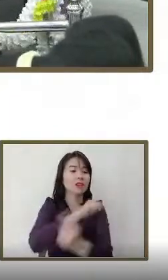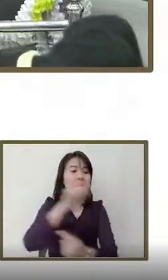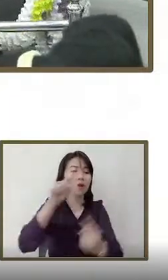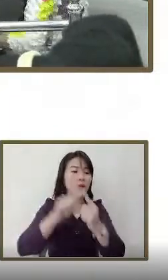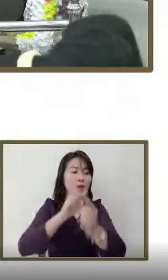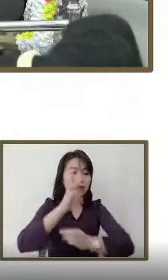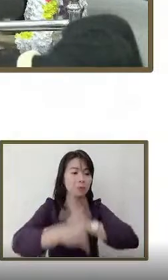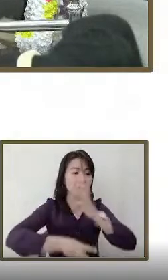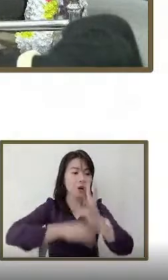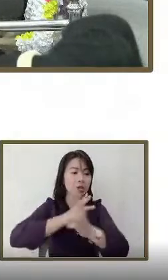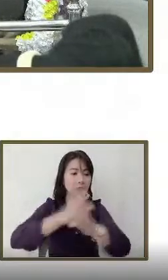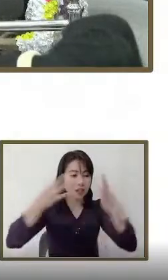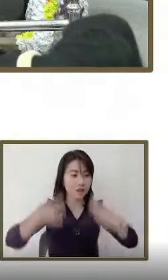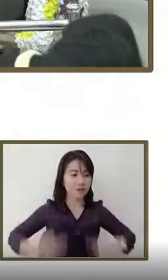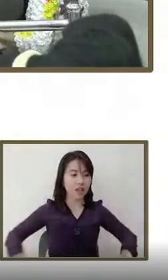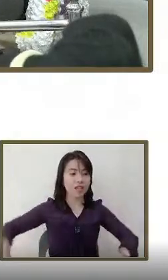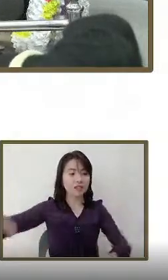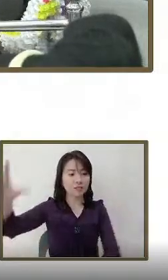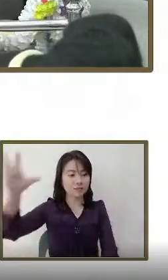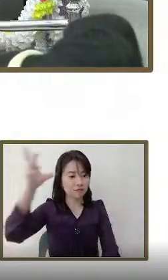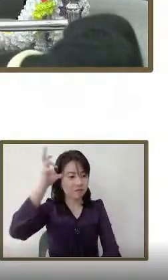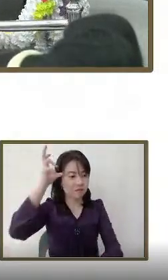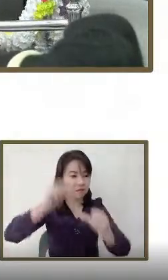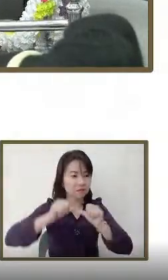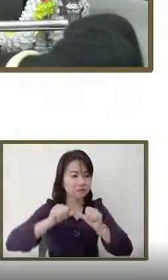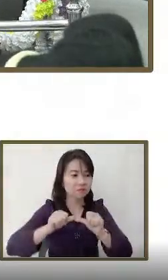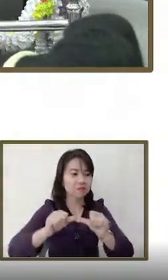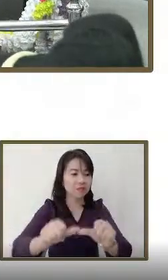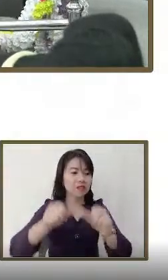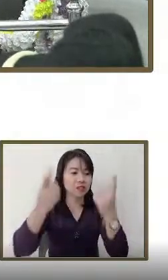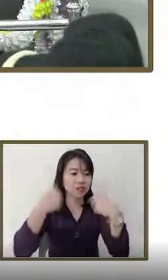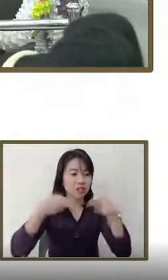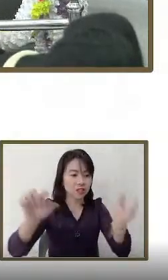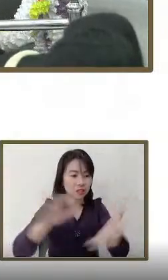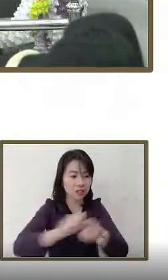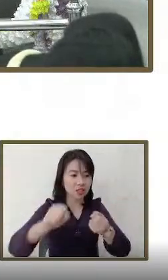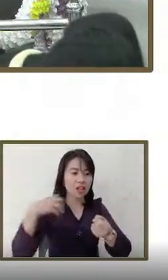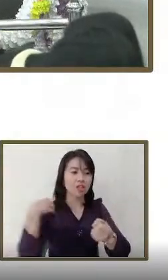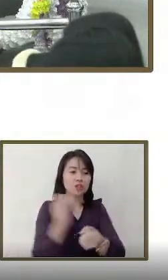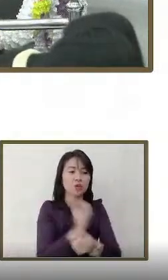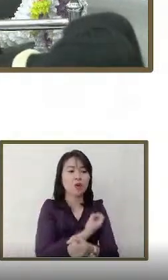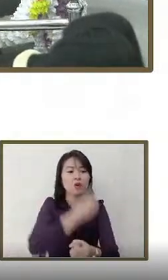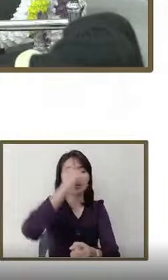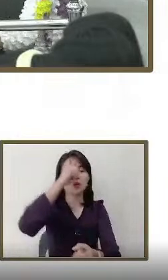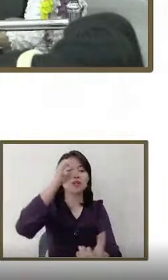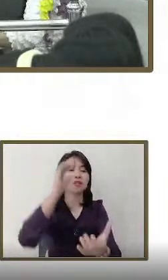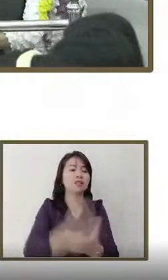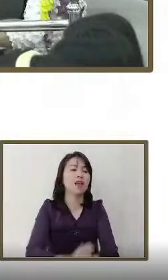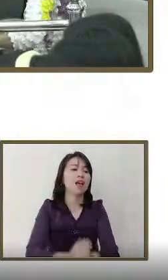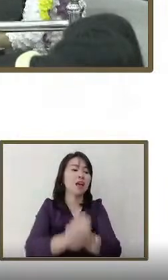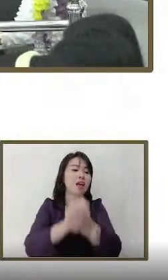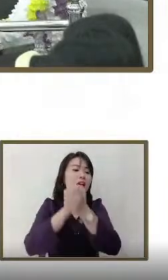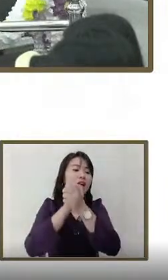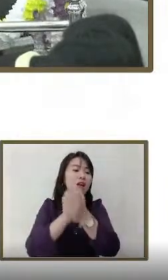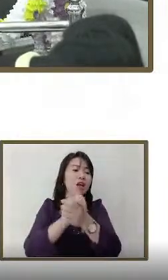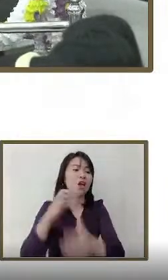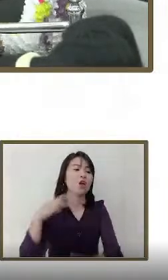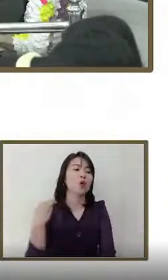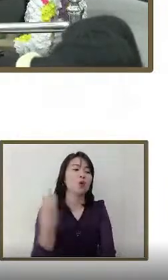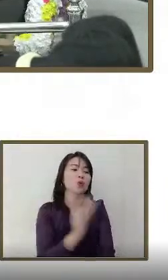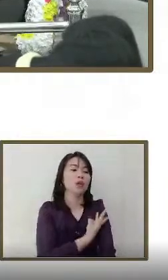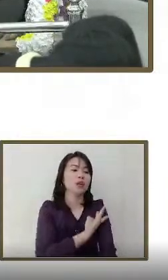Lord. When the world and the flesh and the devil press on and try to tear our strongholds